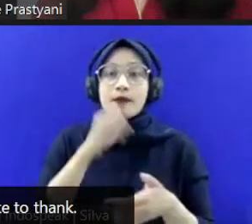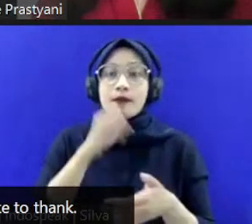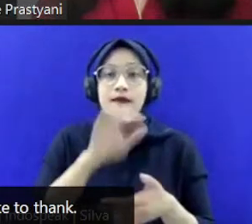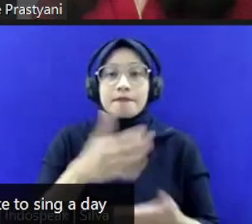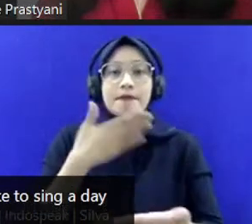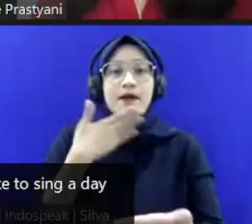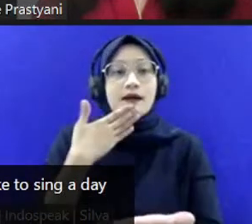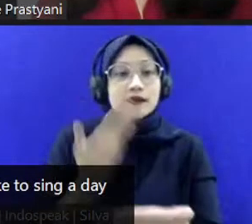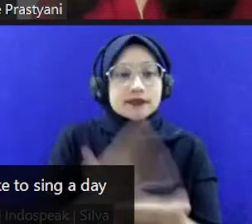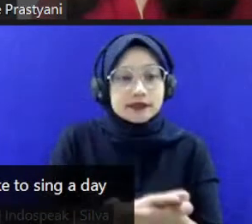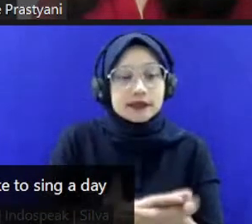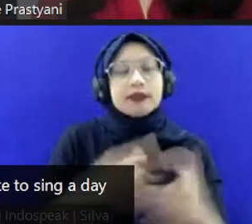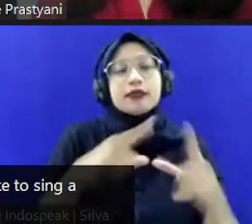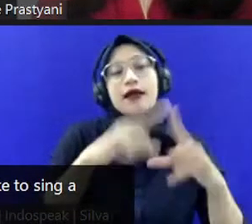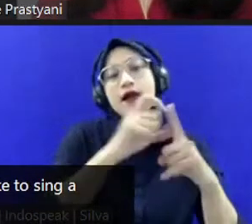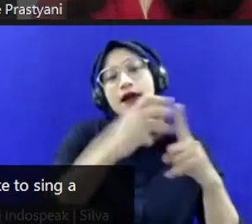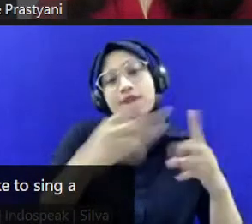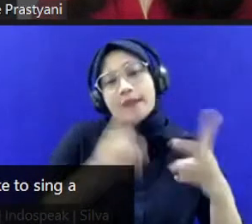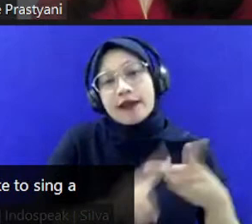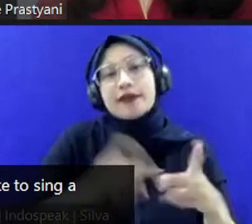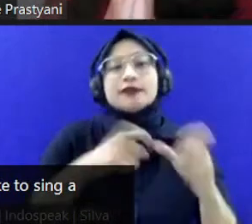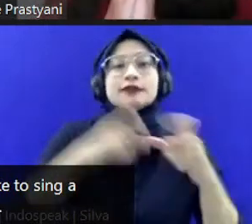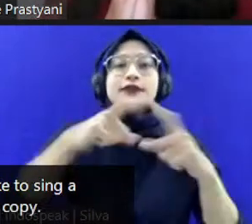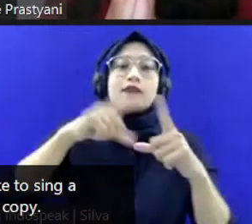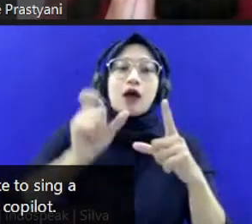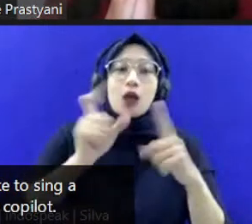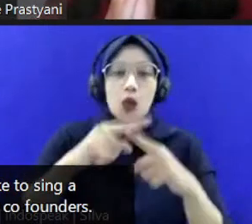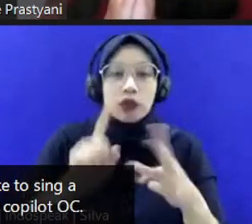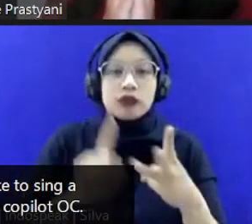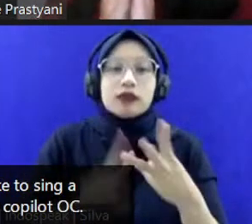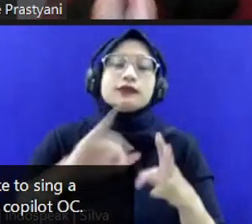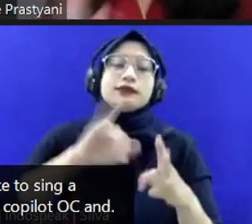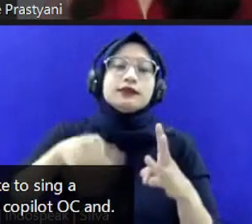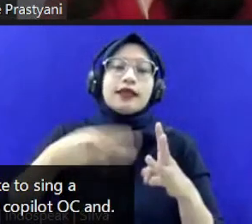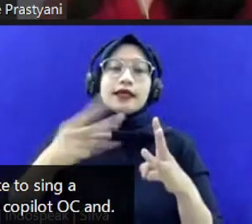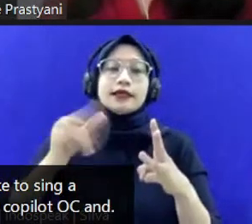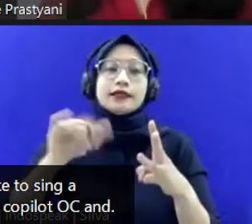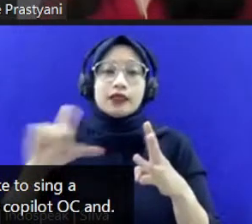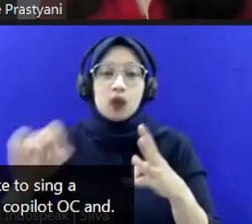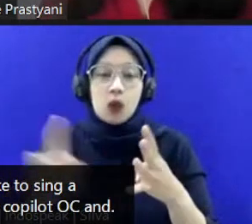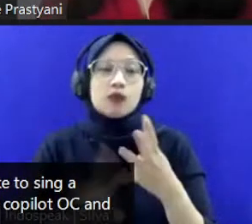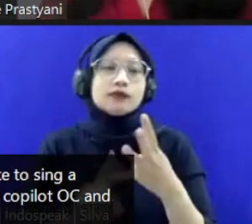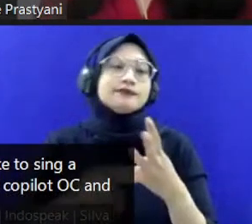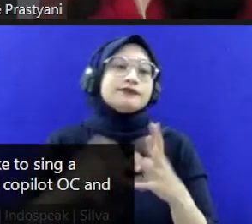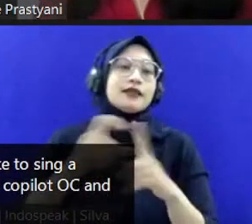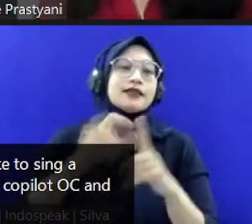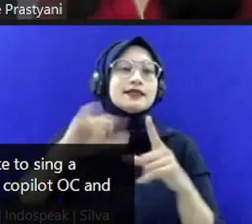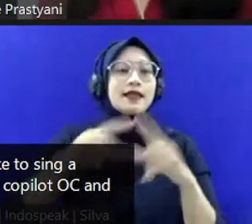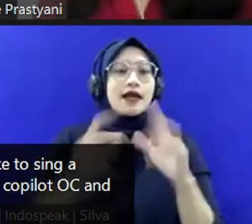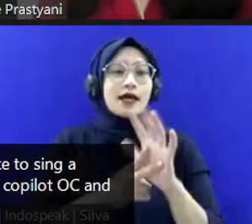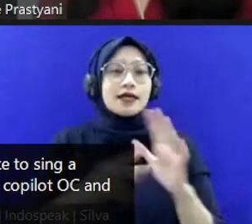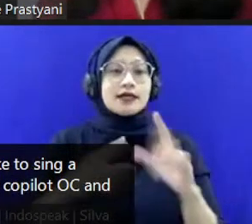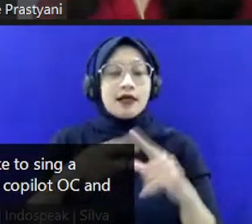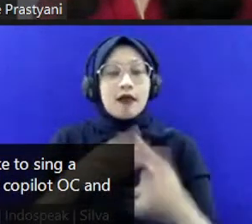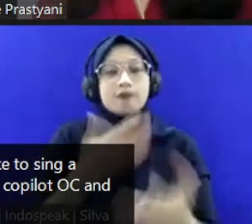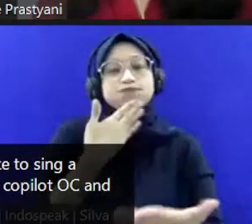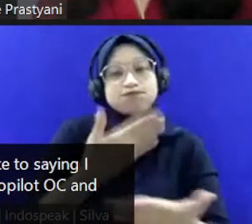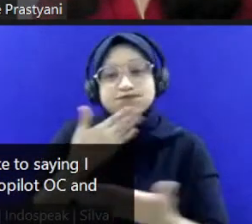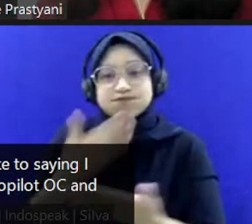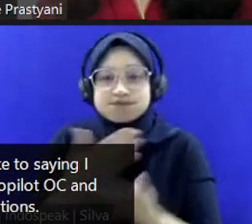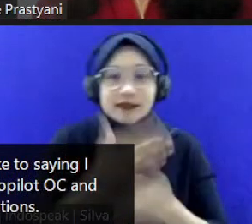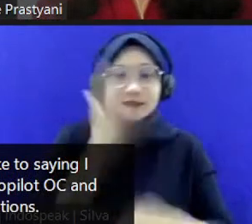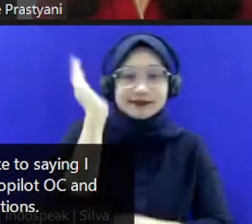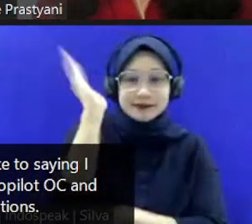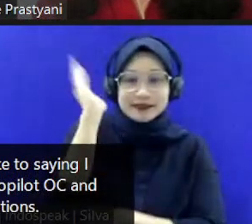Prastiani, Mas Salut Muhyiddin, Mas Jericho Pardosi, and Diana Contreras Suarez for all great